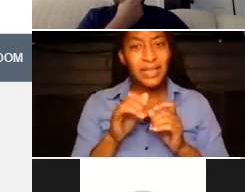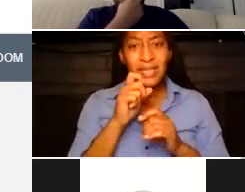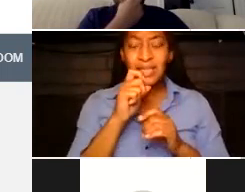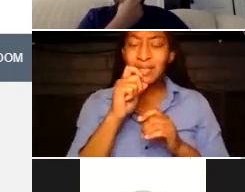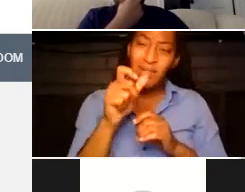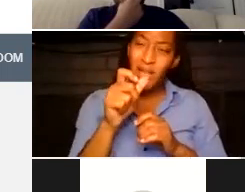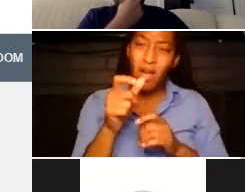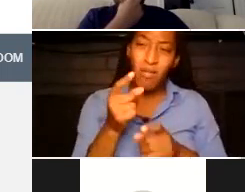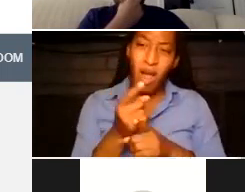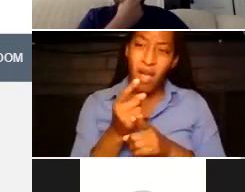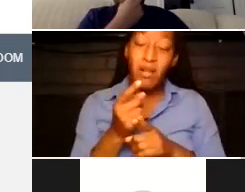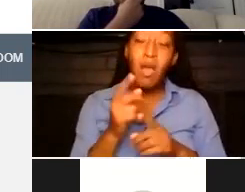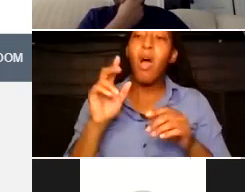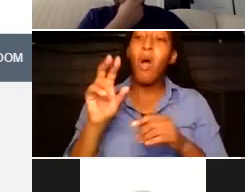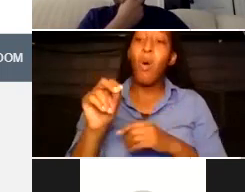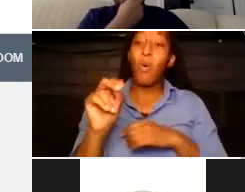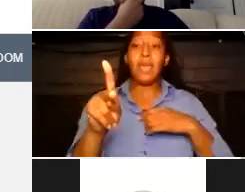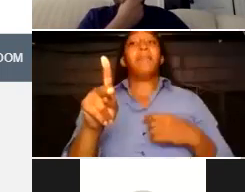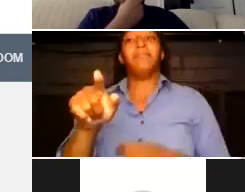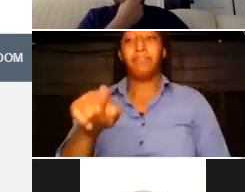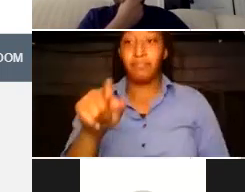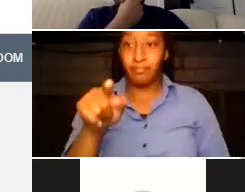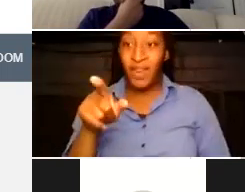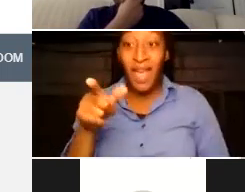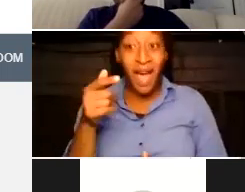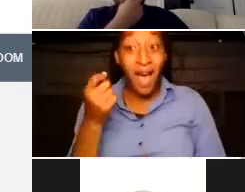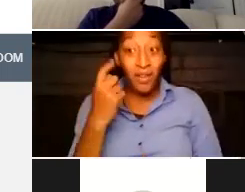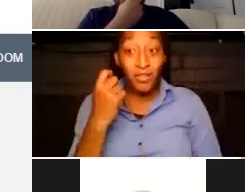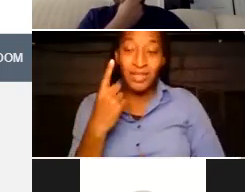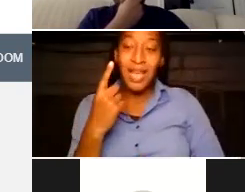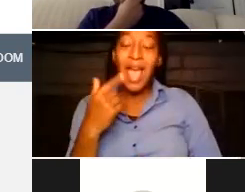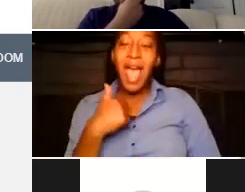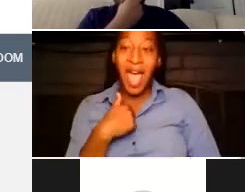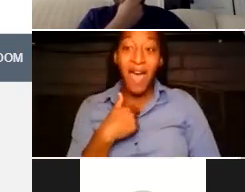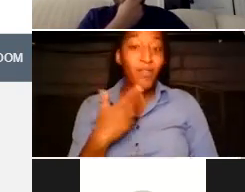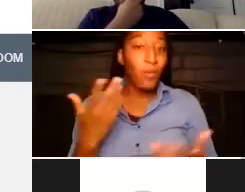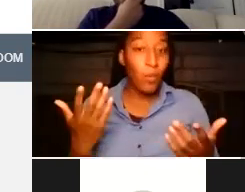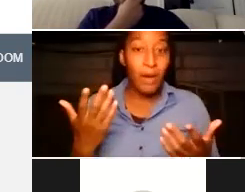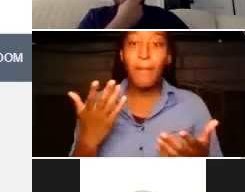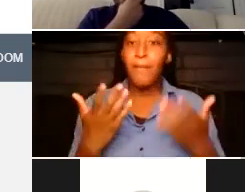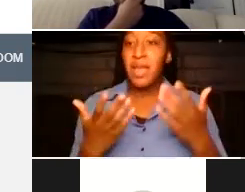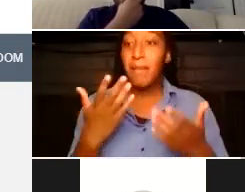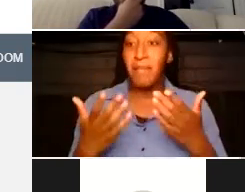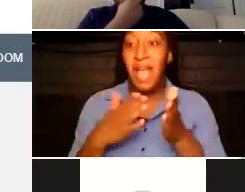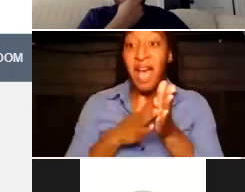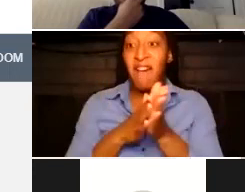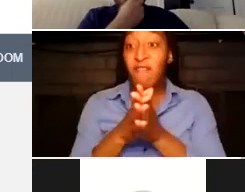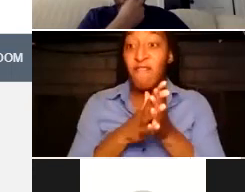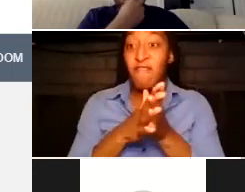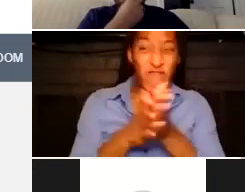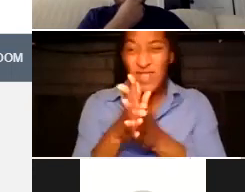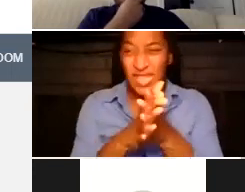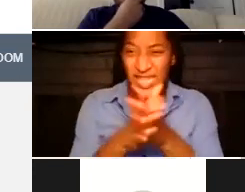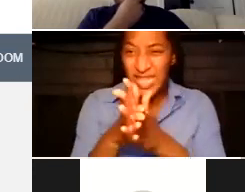be applied to the box. Remember, friction exists because the box is touching the table, right? So friction is